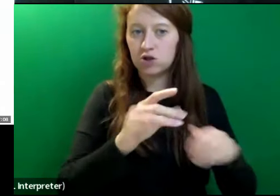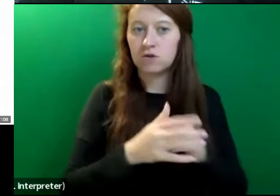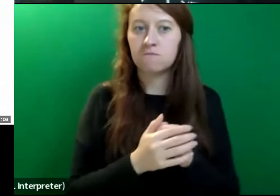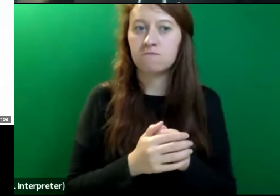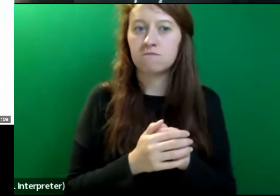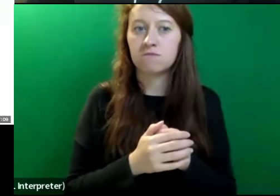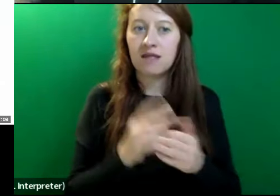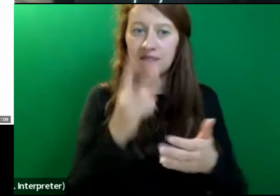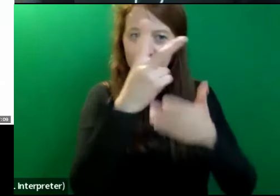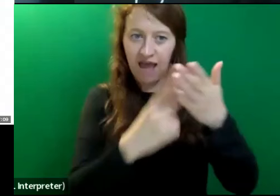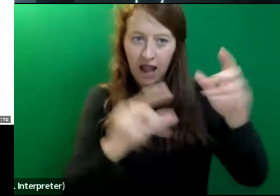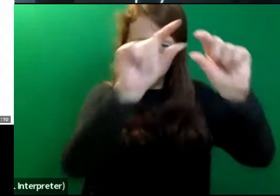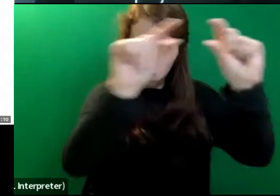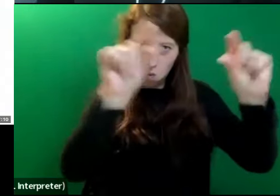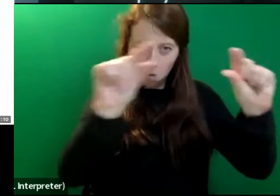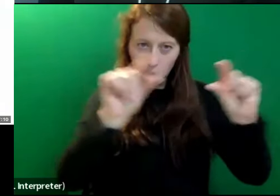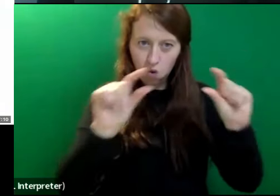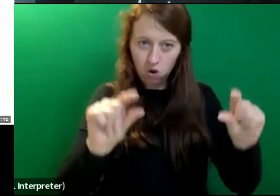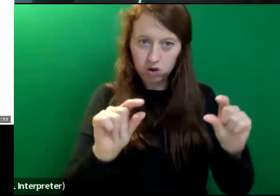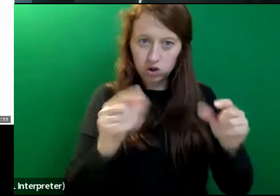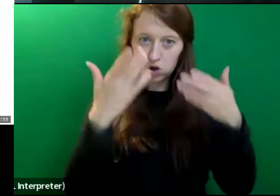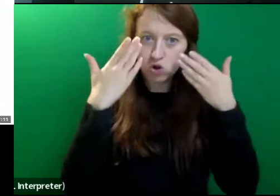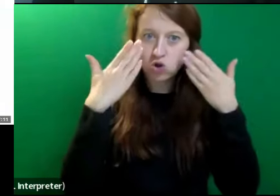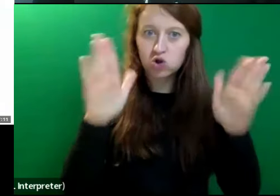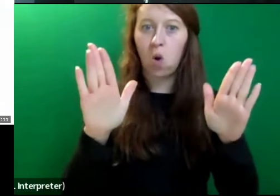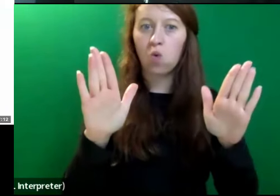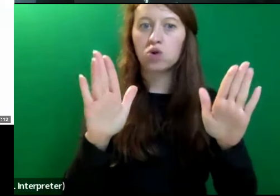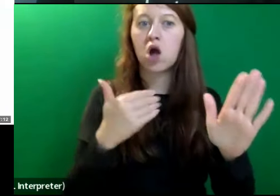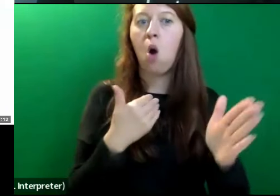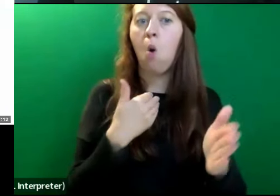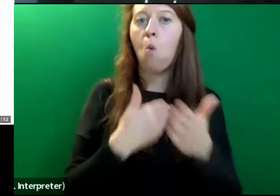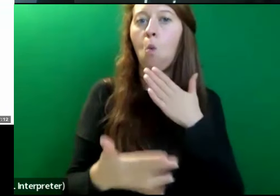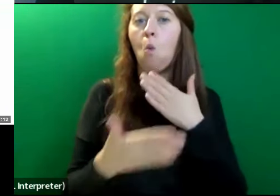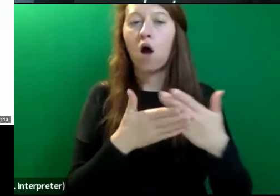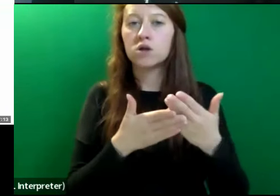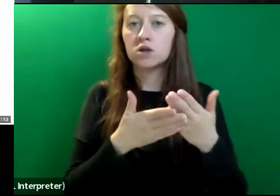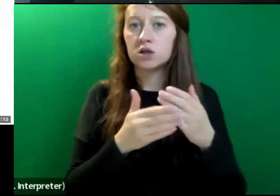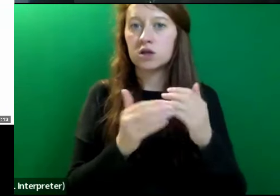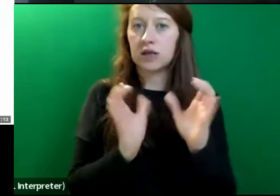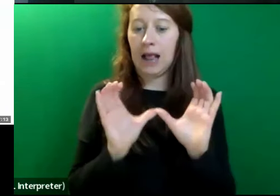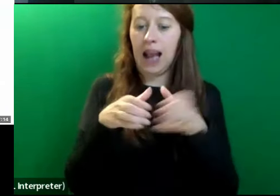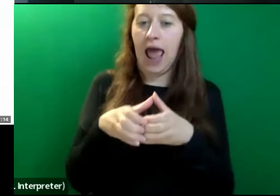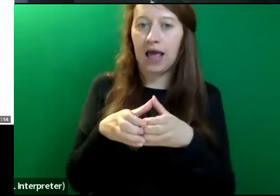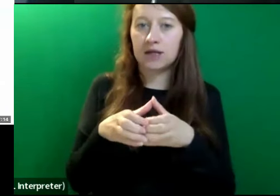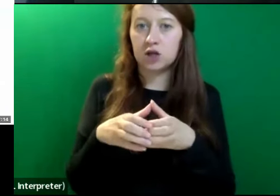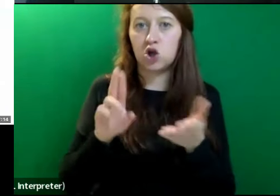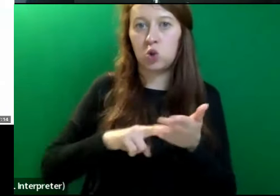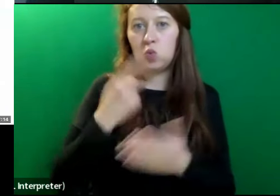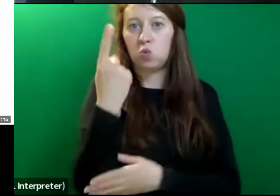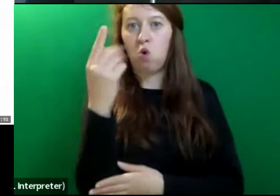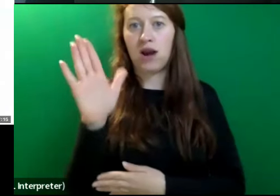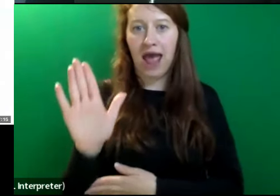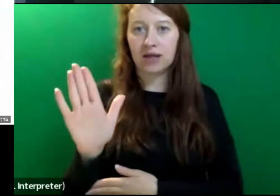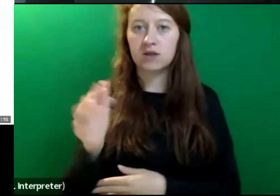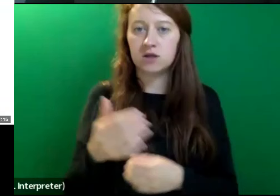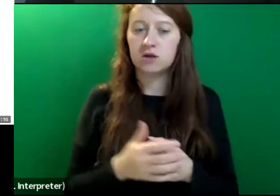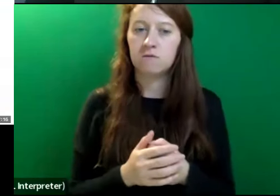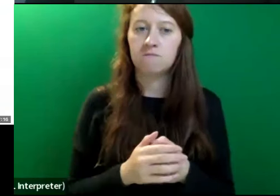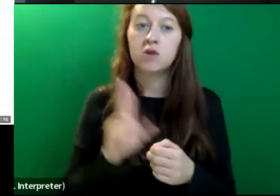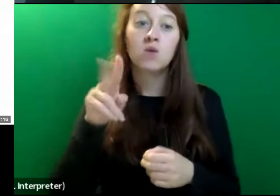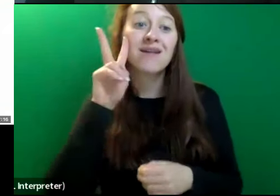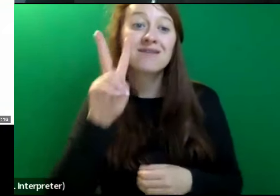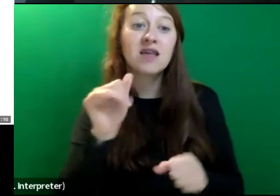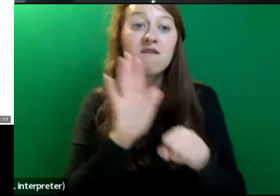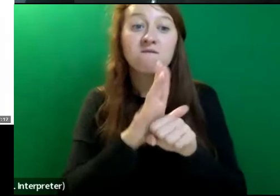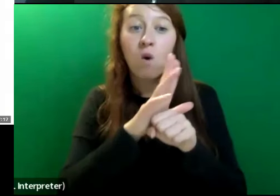classes are often or most often performed one-handed, I suppose. So you can see here, for example, for